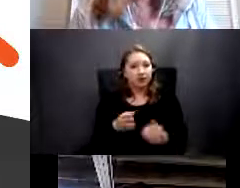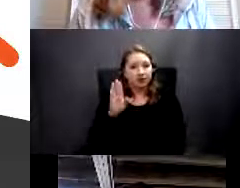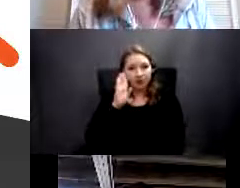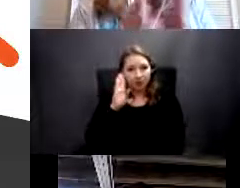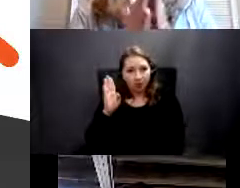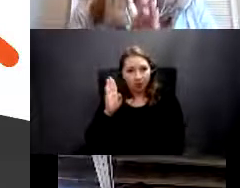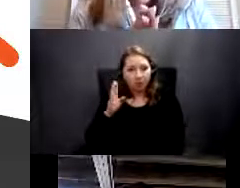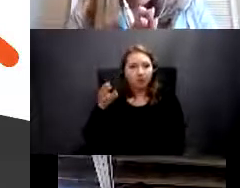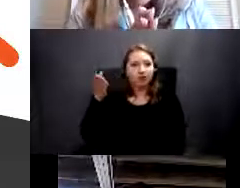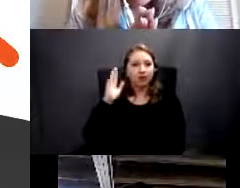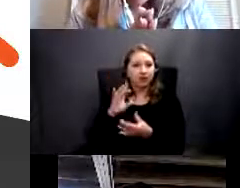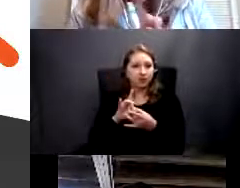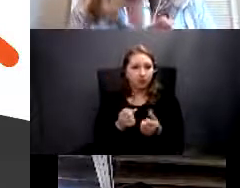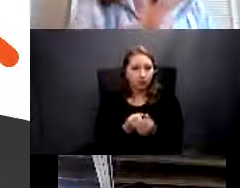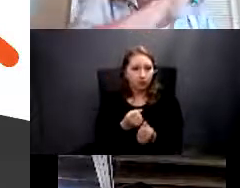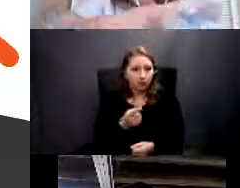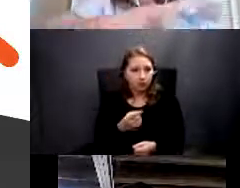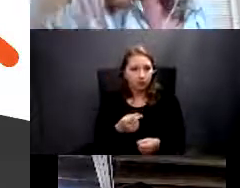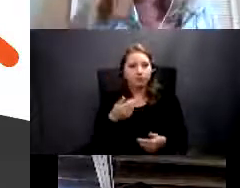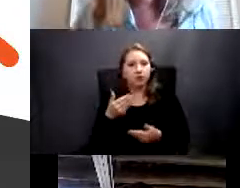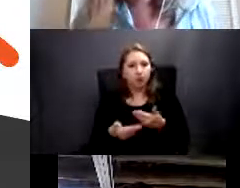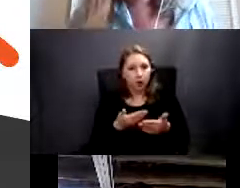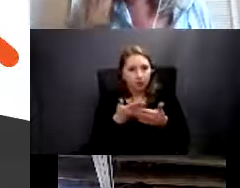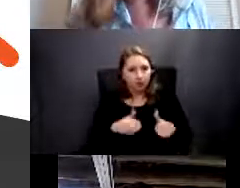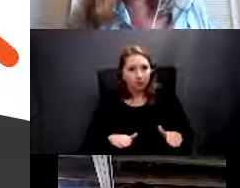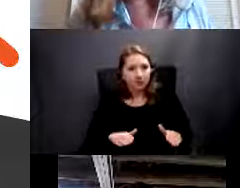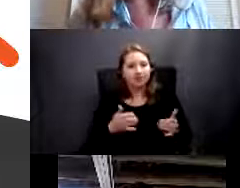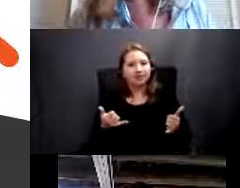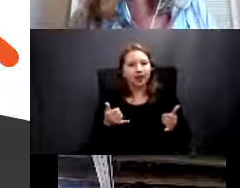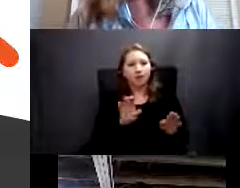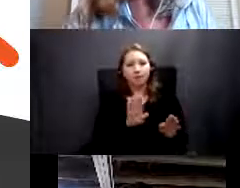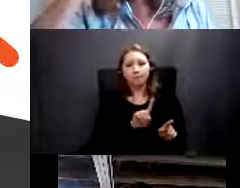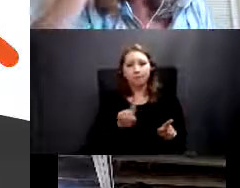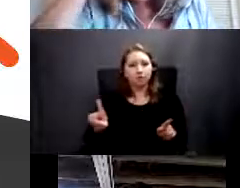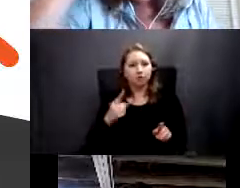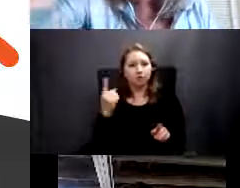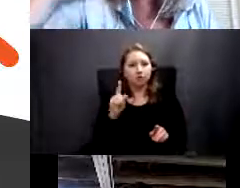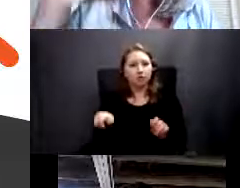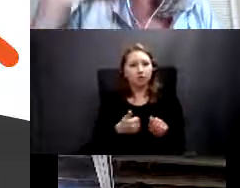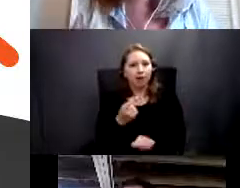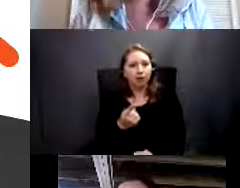you, go in peace. Now move over, there's someone behind you. And